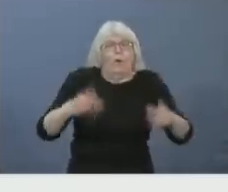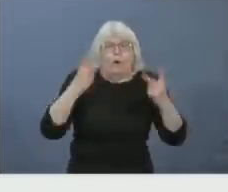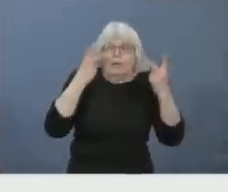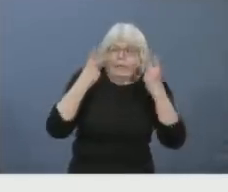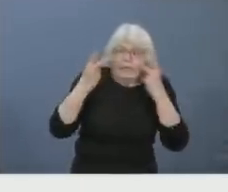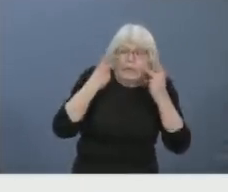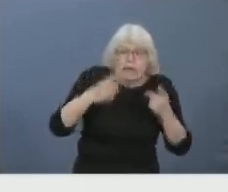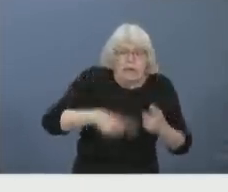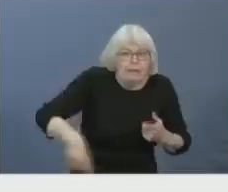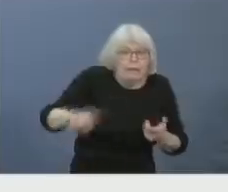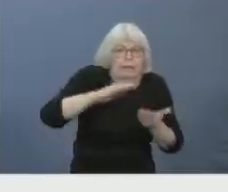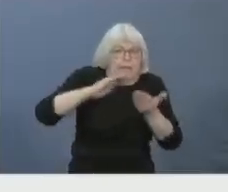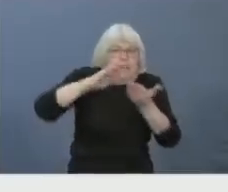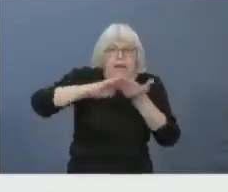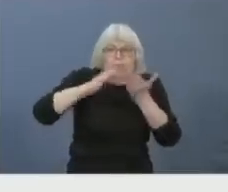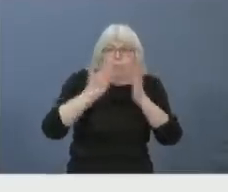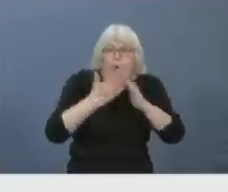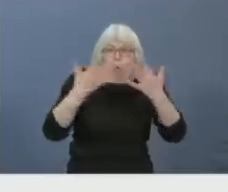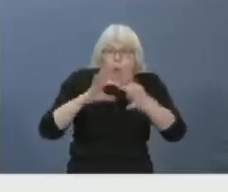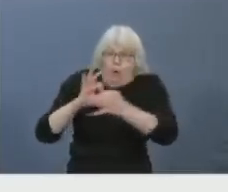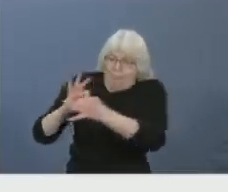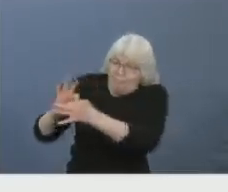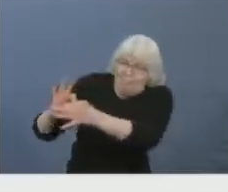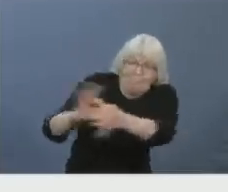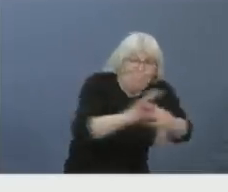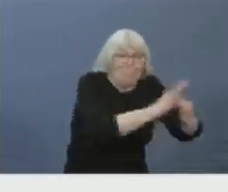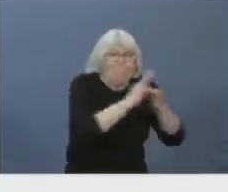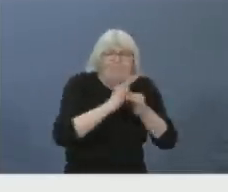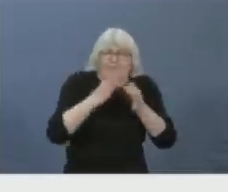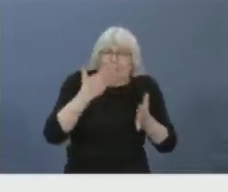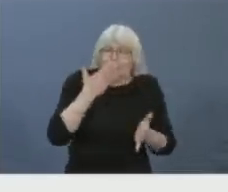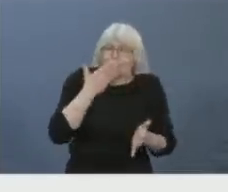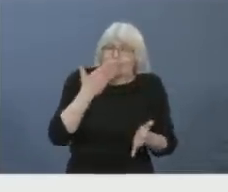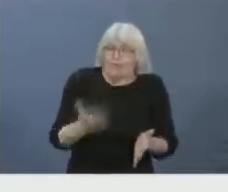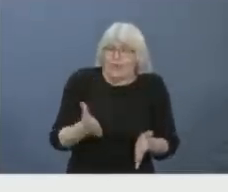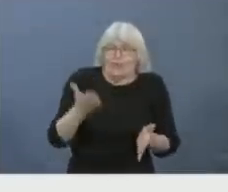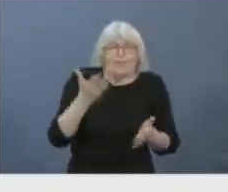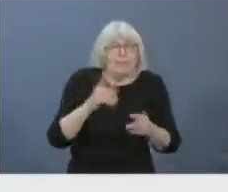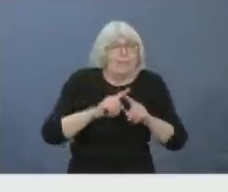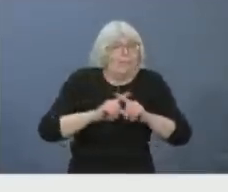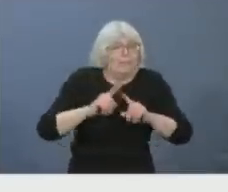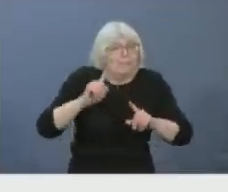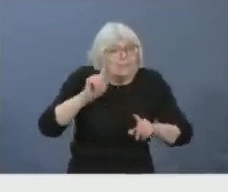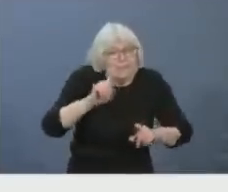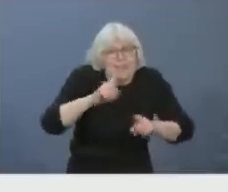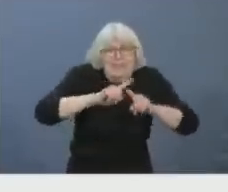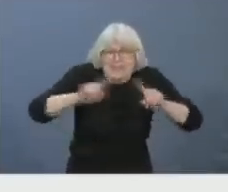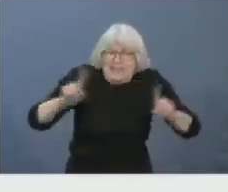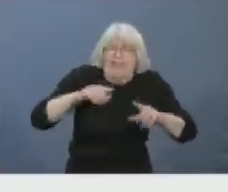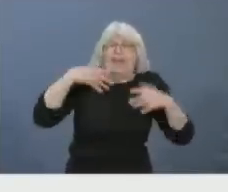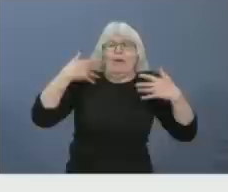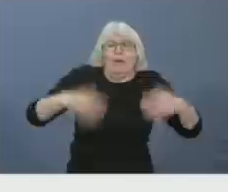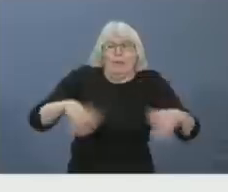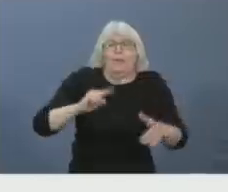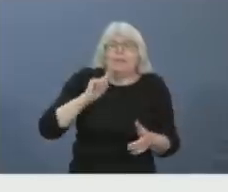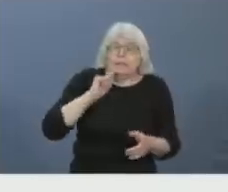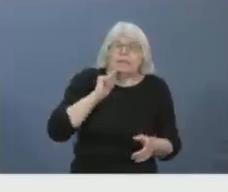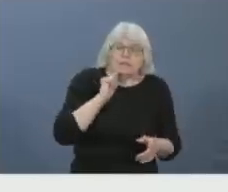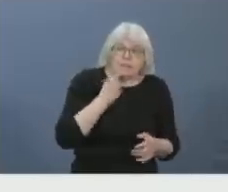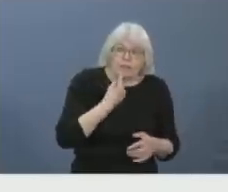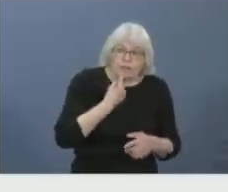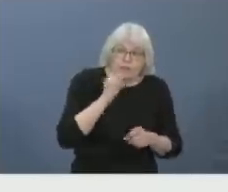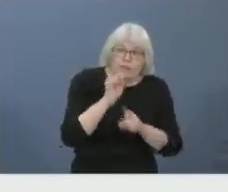It's a good feeling. But this is a absolutely very, very serious situation. So I know that